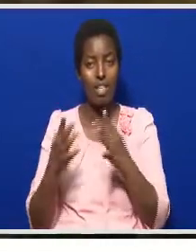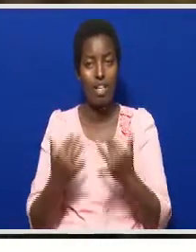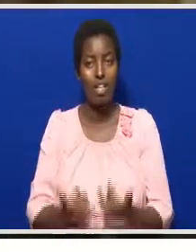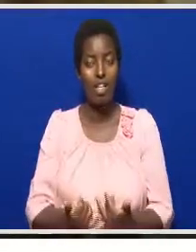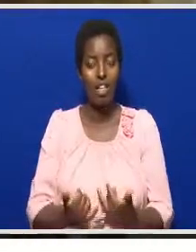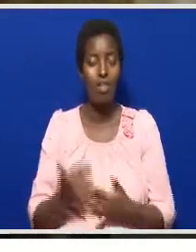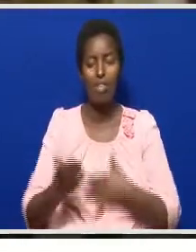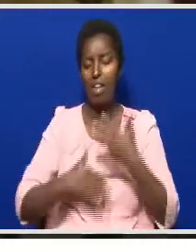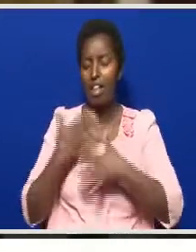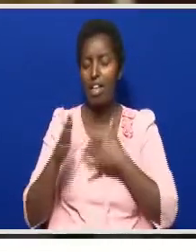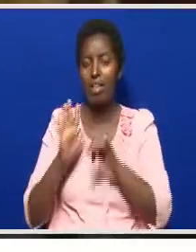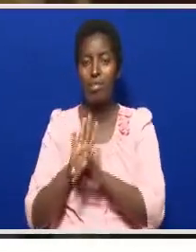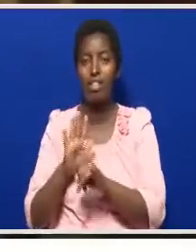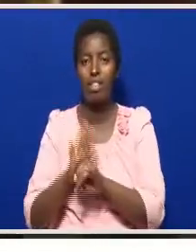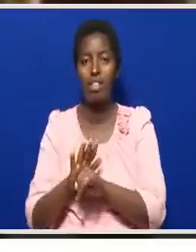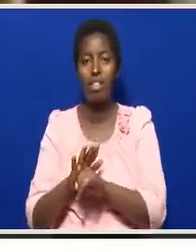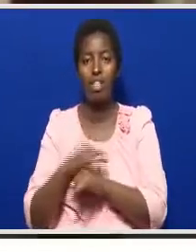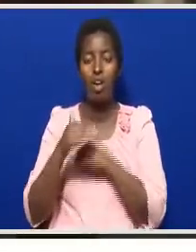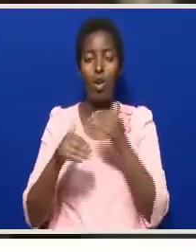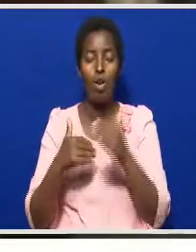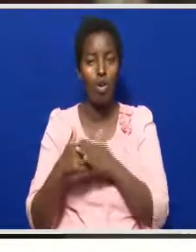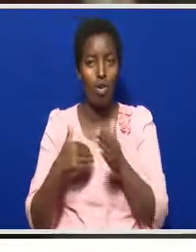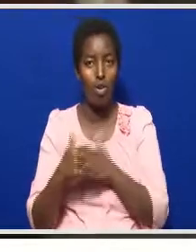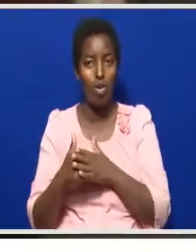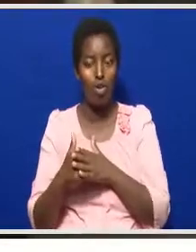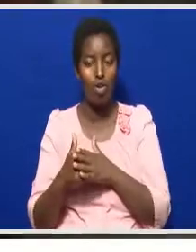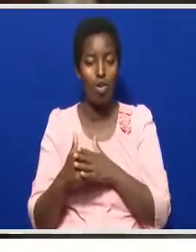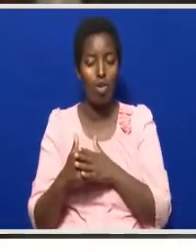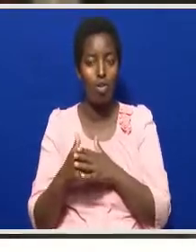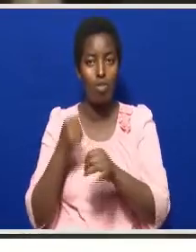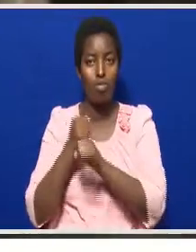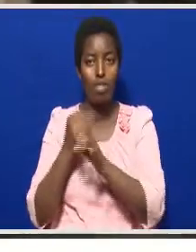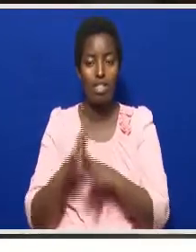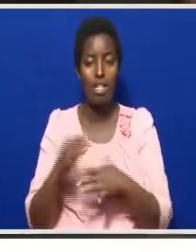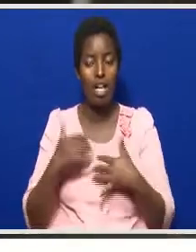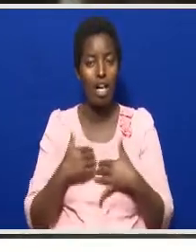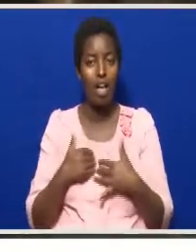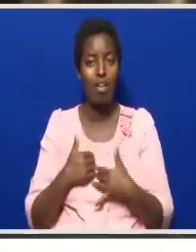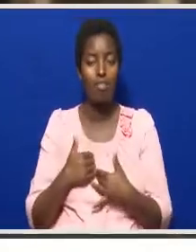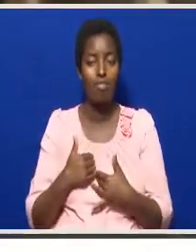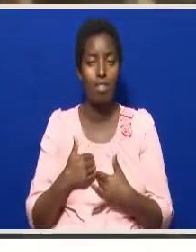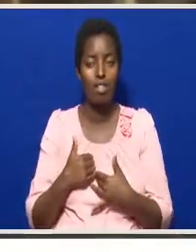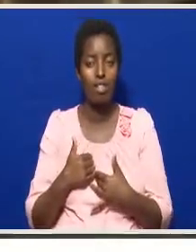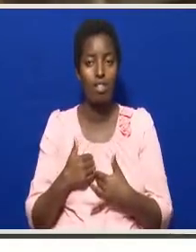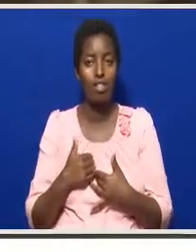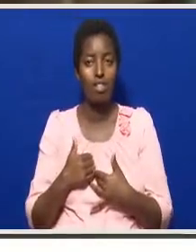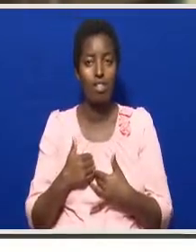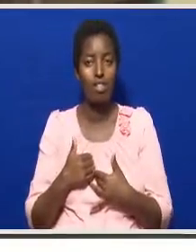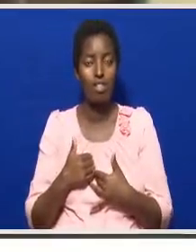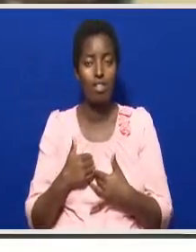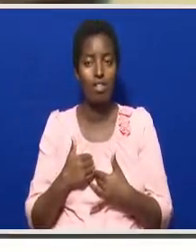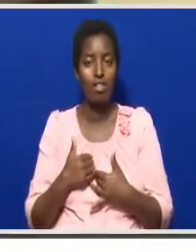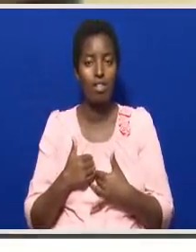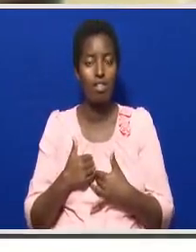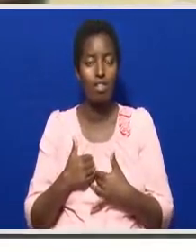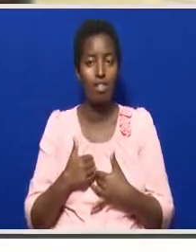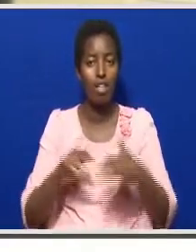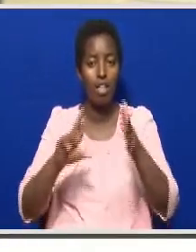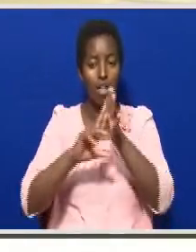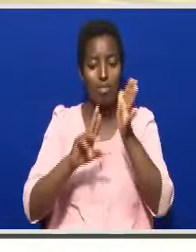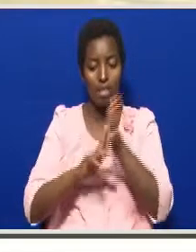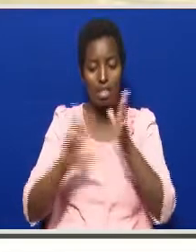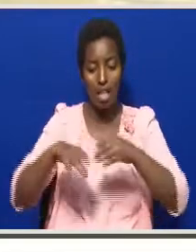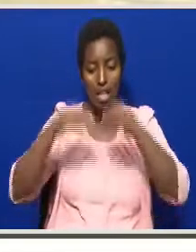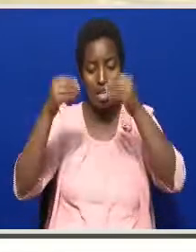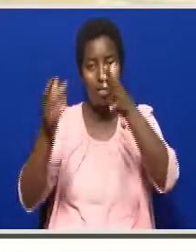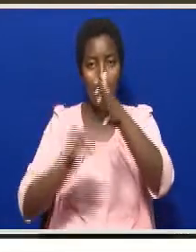are glad that all our investors have been complying with the laid down protocols that have been given by the Ministry